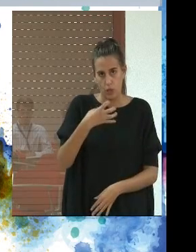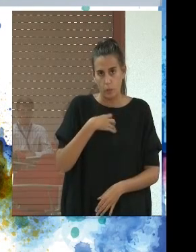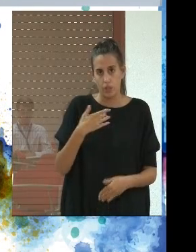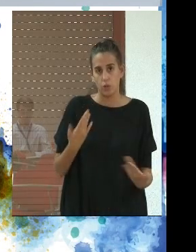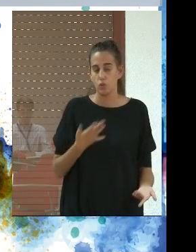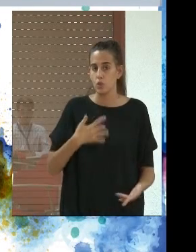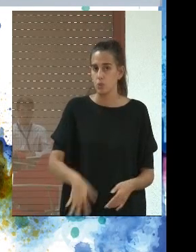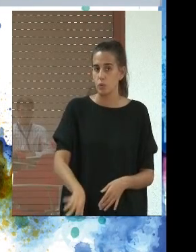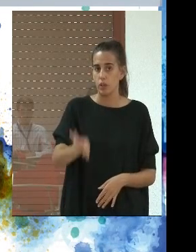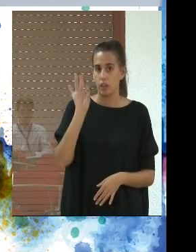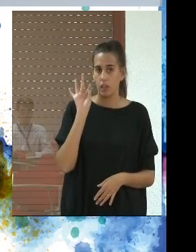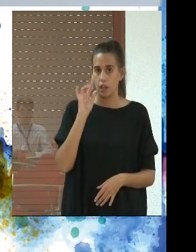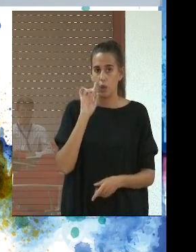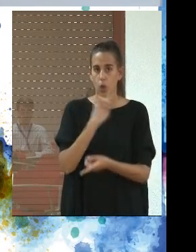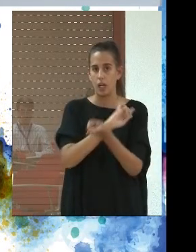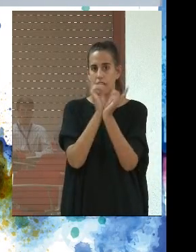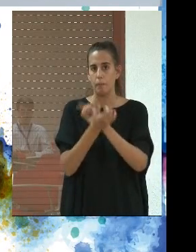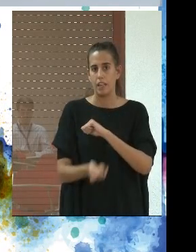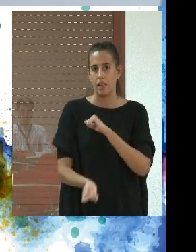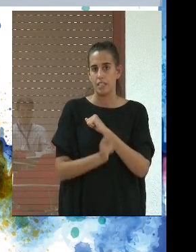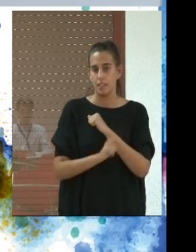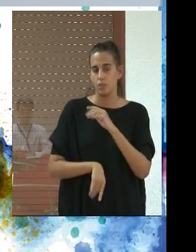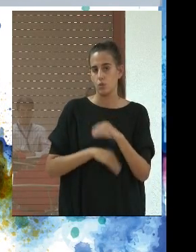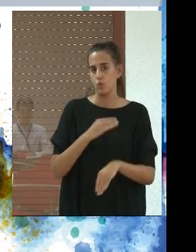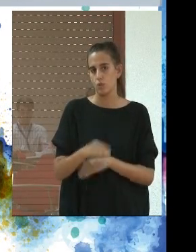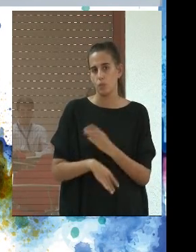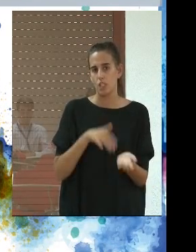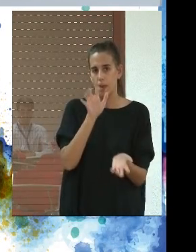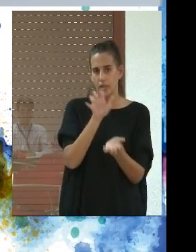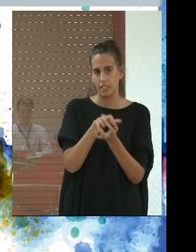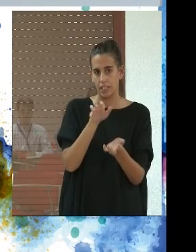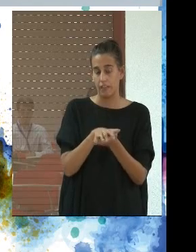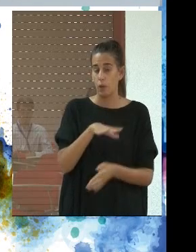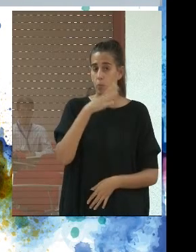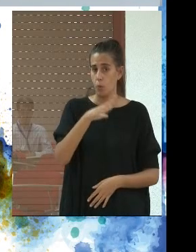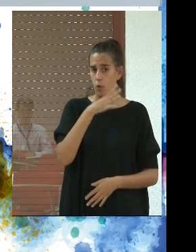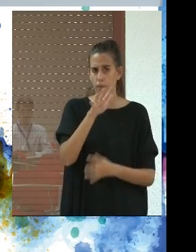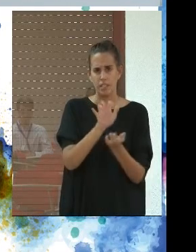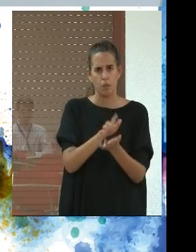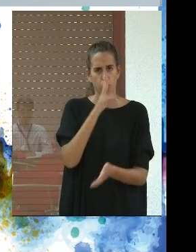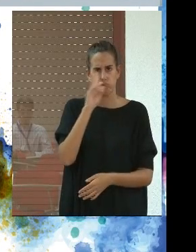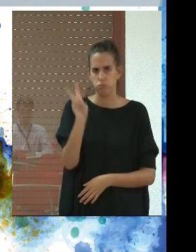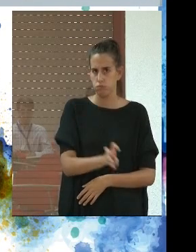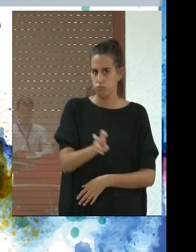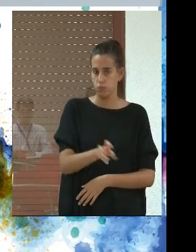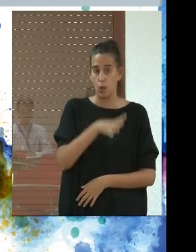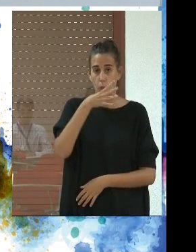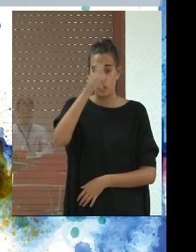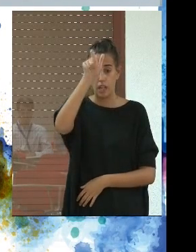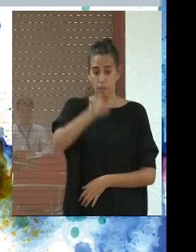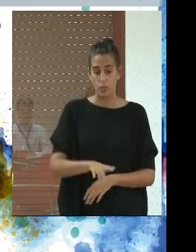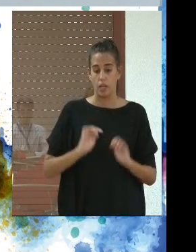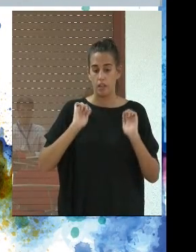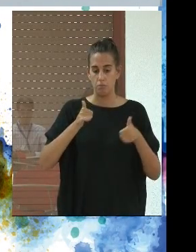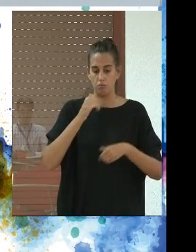continue on doing. So they say it works 5, but I cannot use it for more than 15 minutes, and therefore we decided